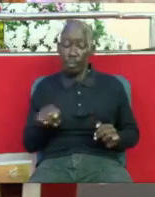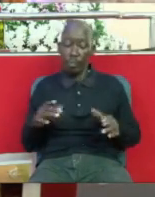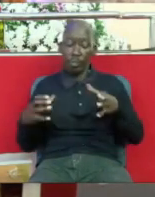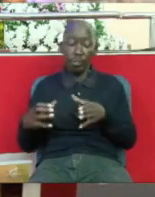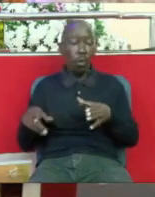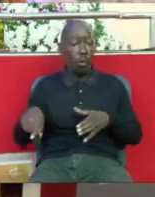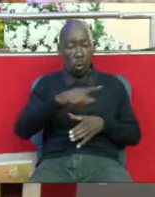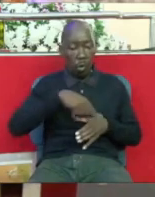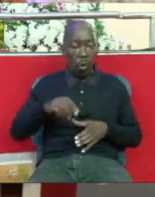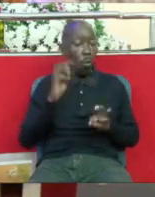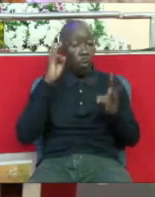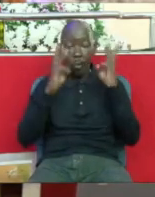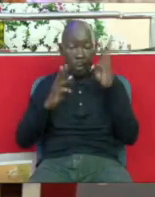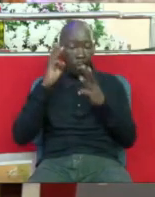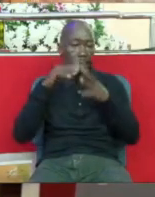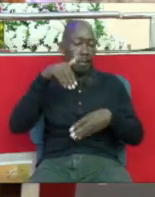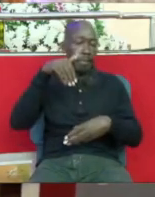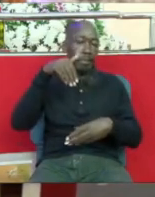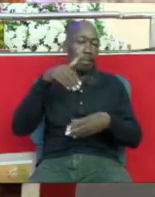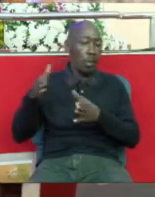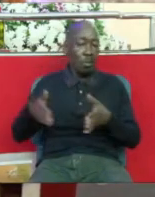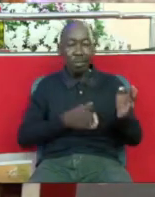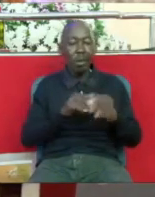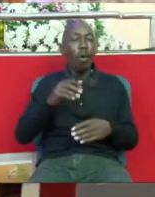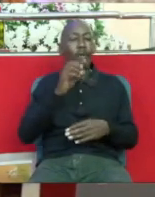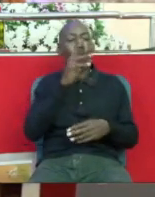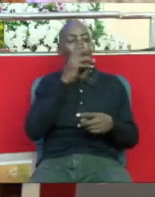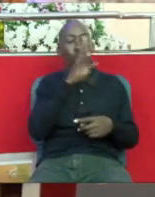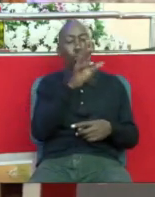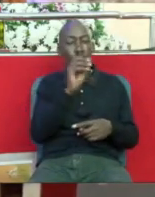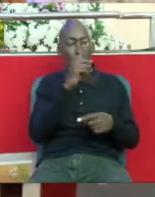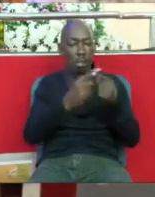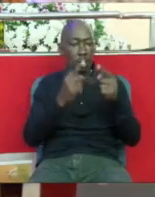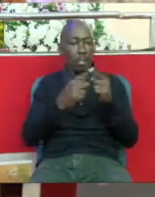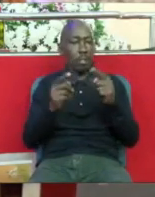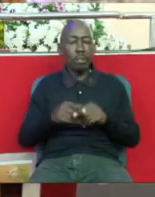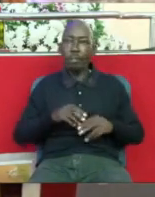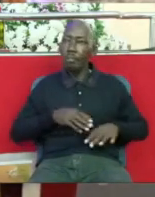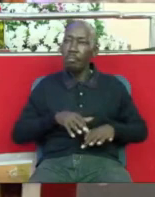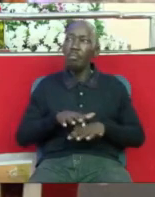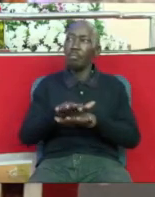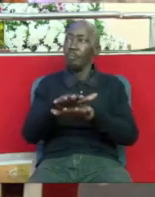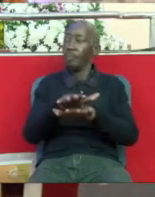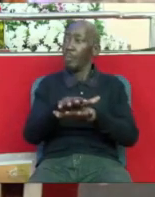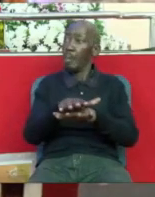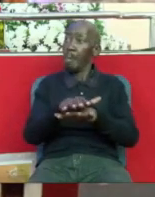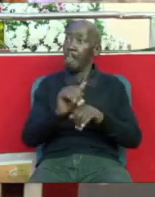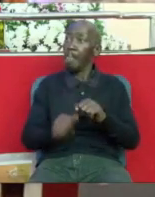Were wandering in the wilderness for about 40 years. Walikuwa wametembea kwenye nyika miaka 40.